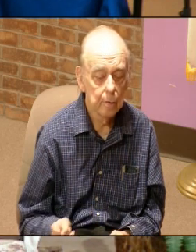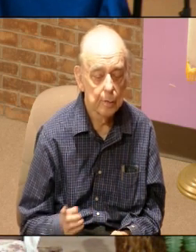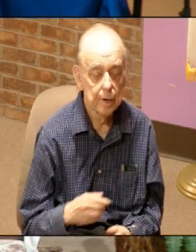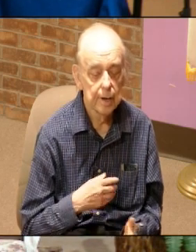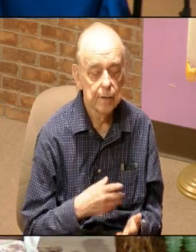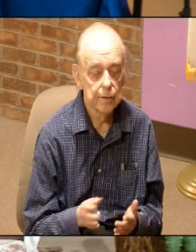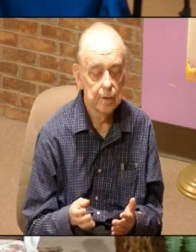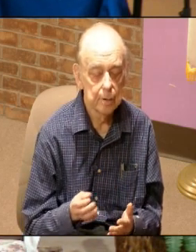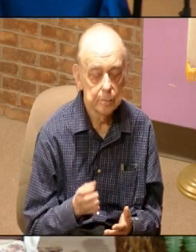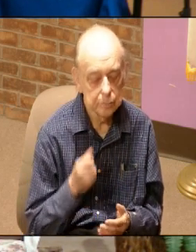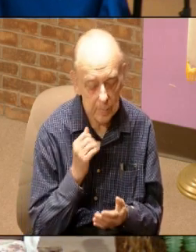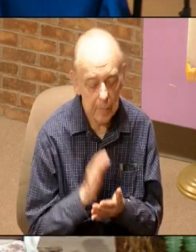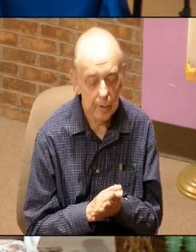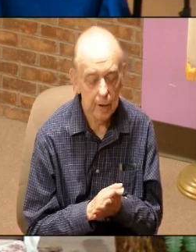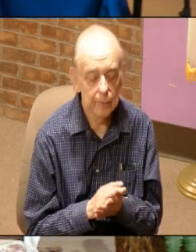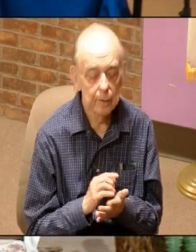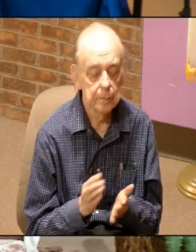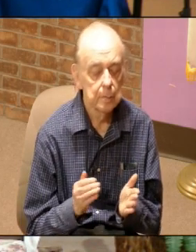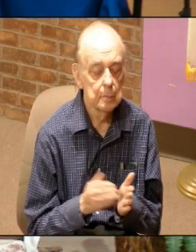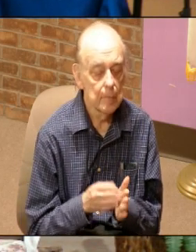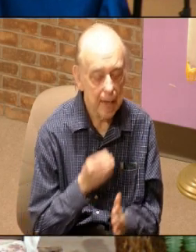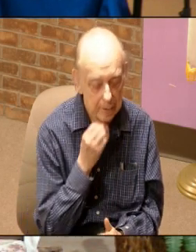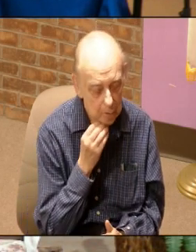where I trusted the doctors